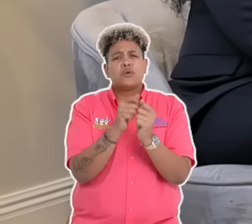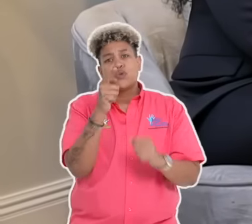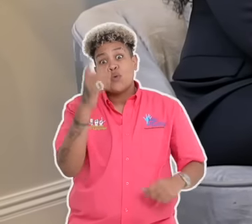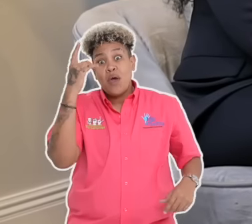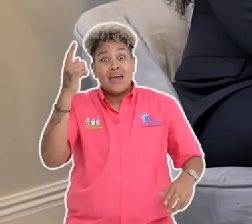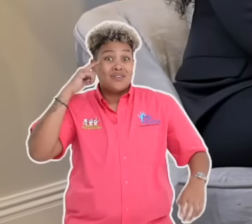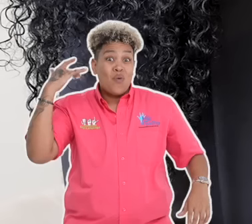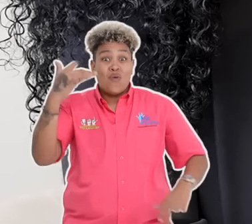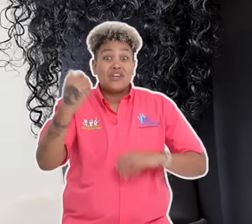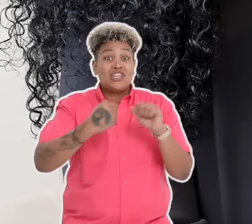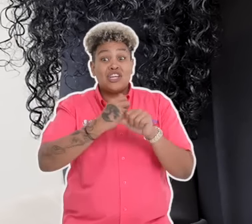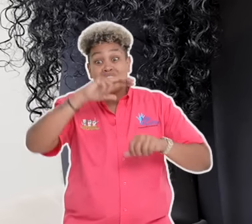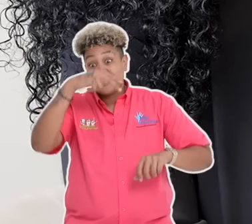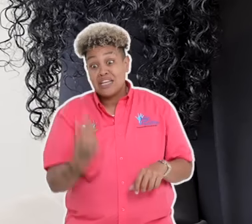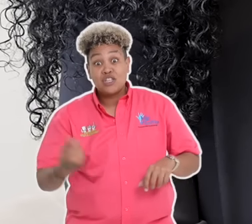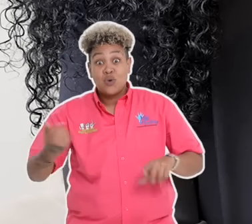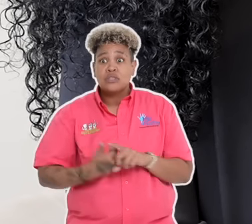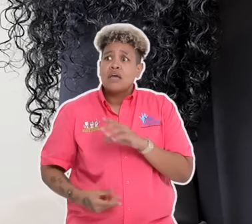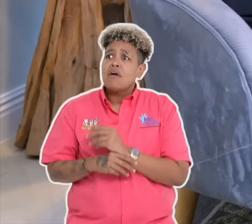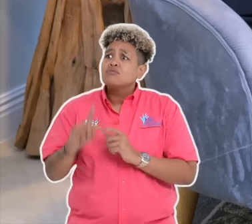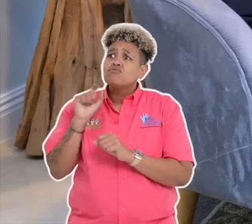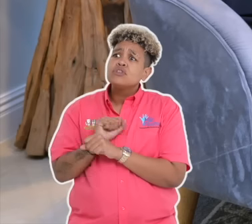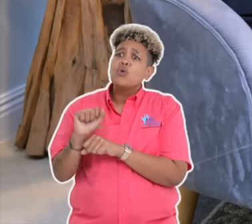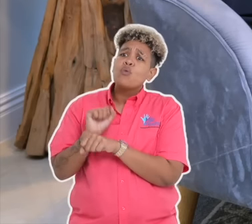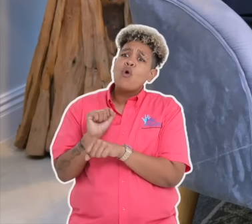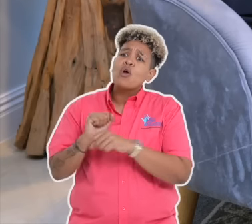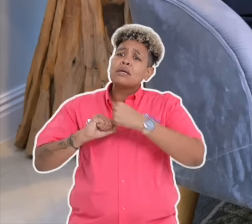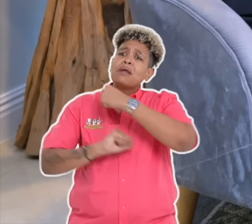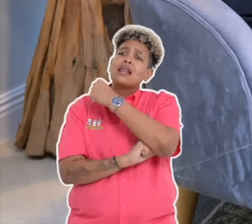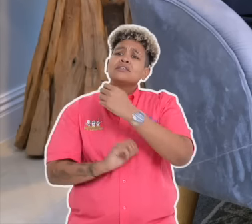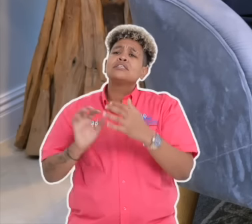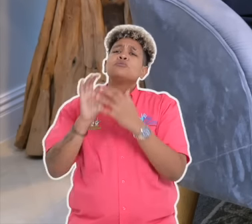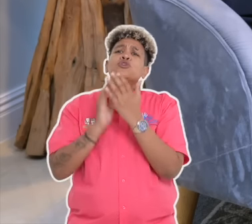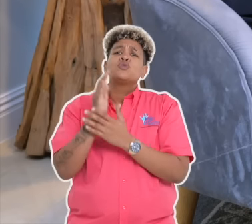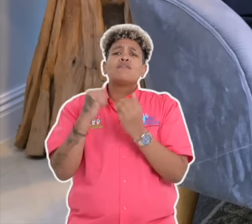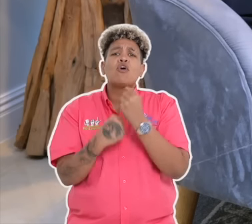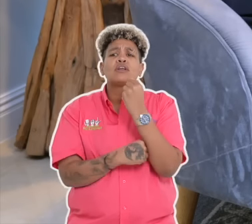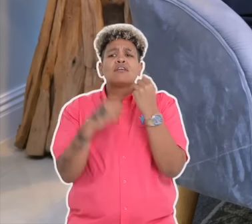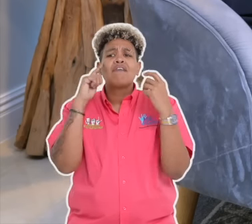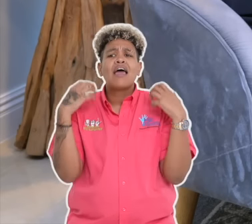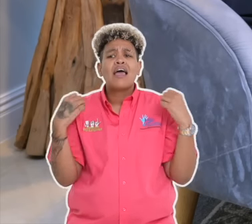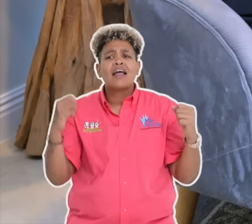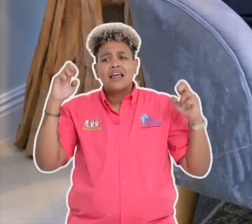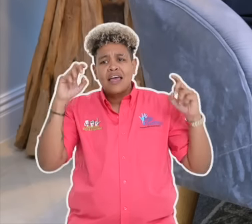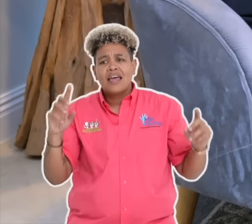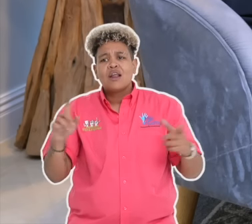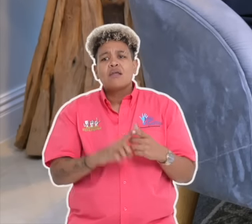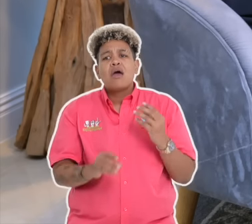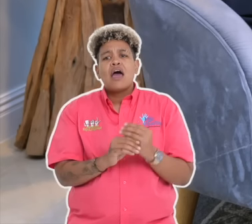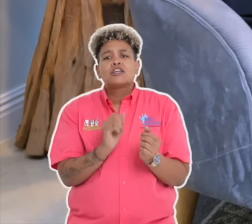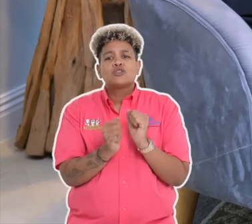the alignment that they have with you, because over the years, Sagicor Group has really worked in the pillars, especially through their foundation for